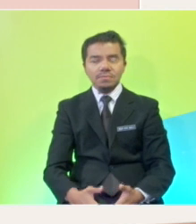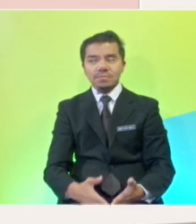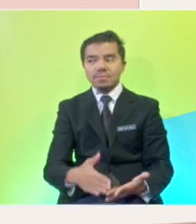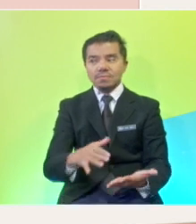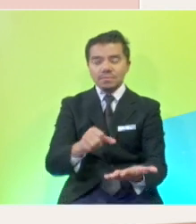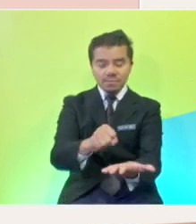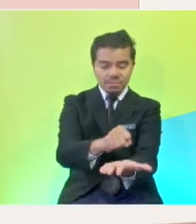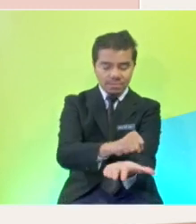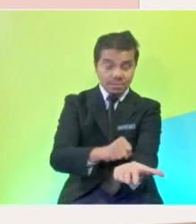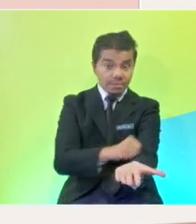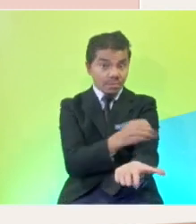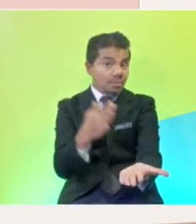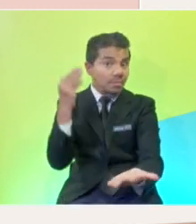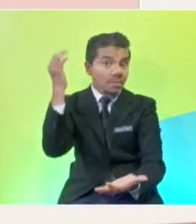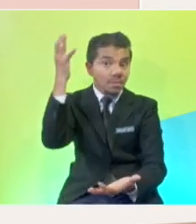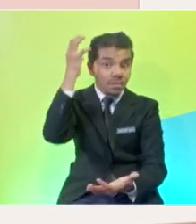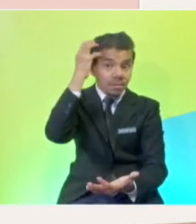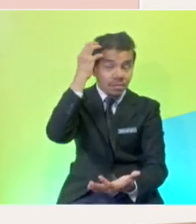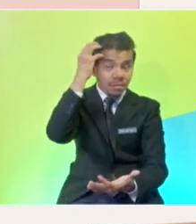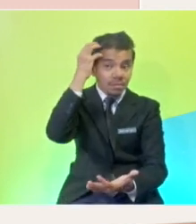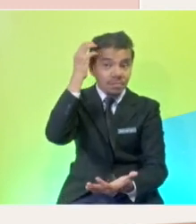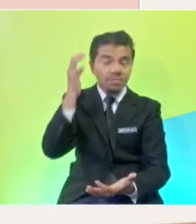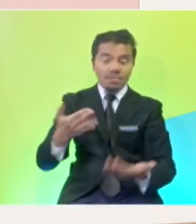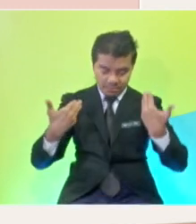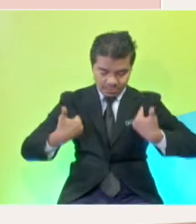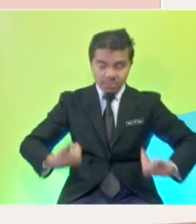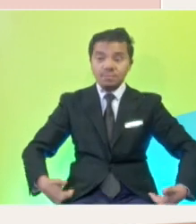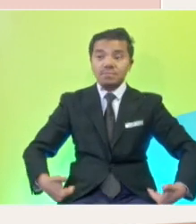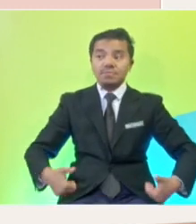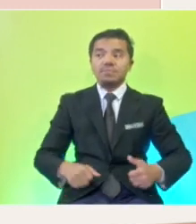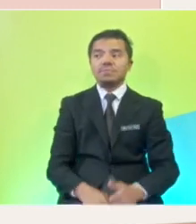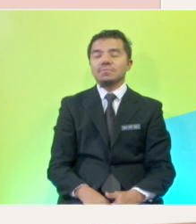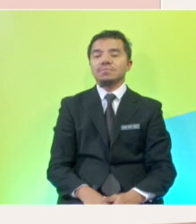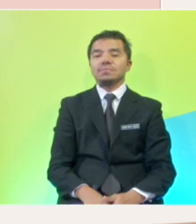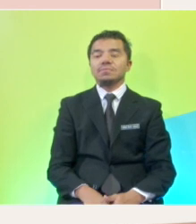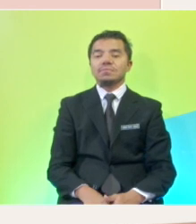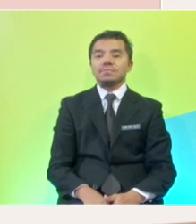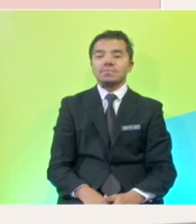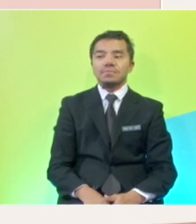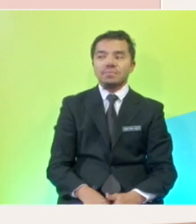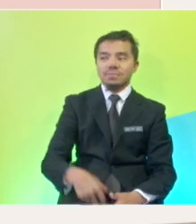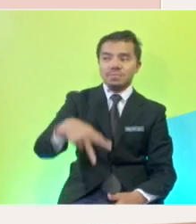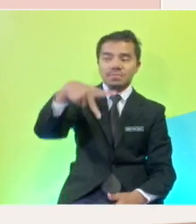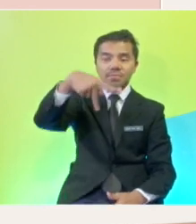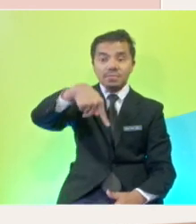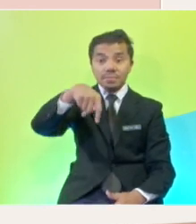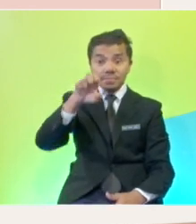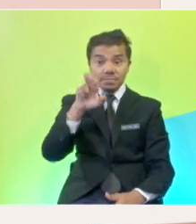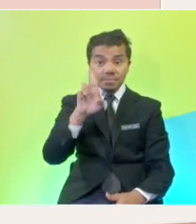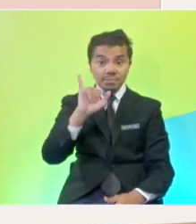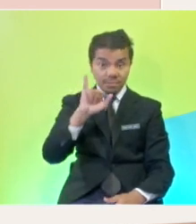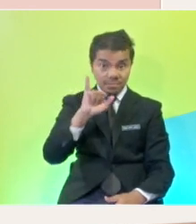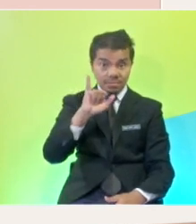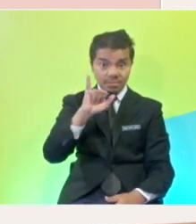brain on top and the spinal cord at the back there, right? Right, In our right. body. So next we are going to learn about peripheral nervous system.